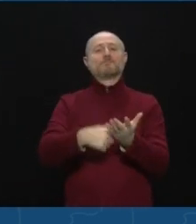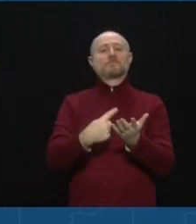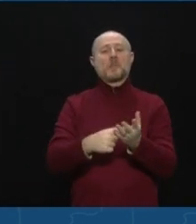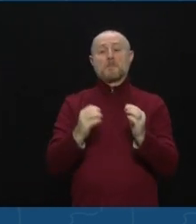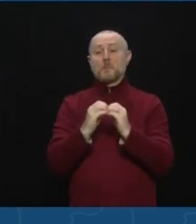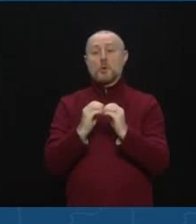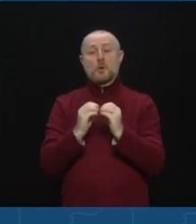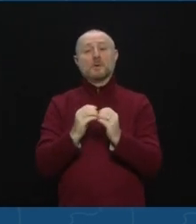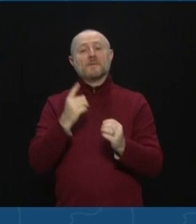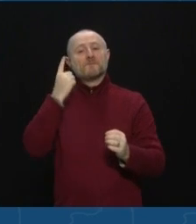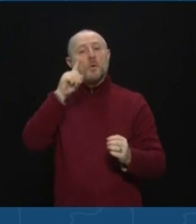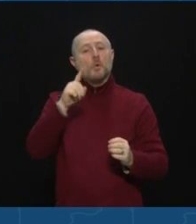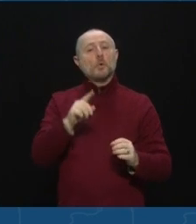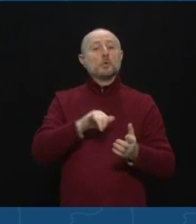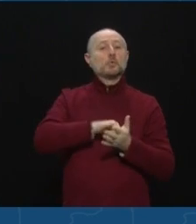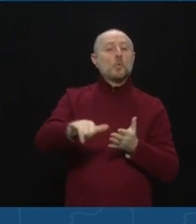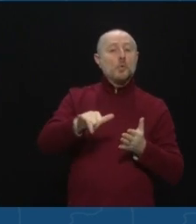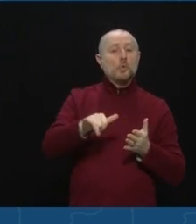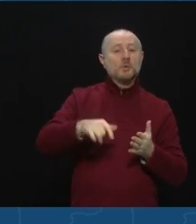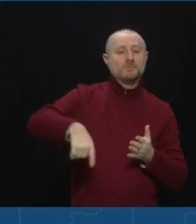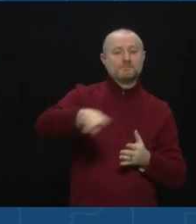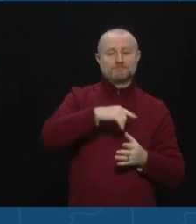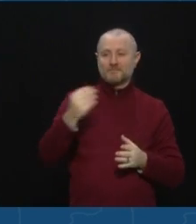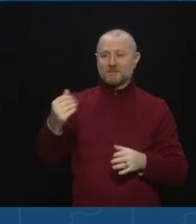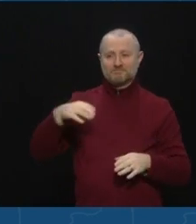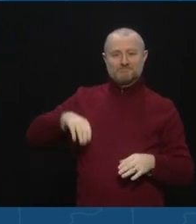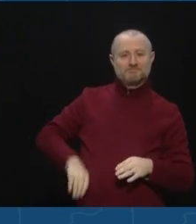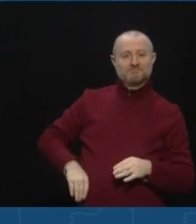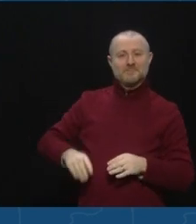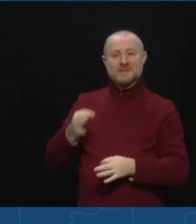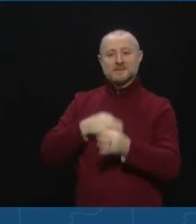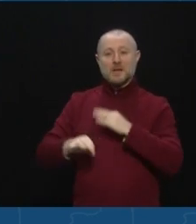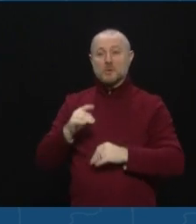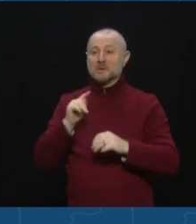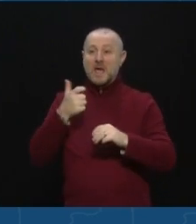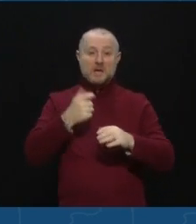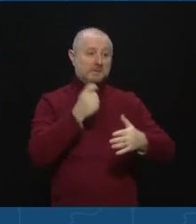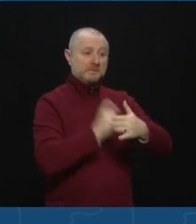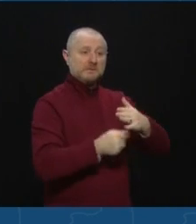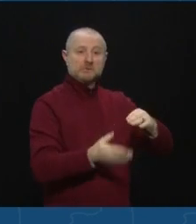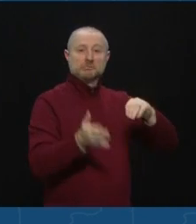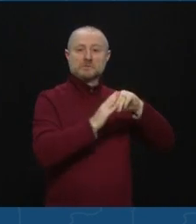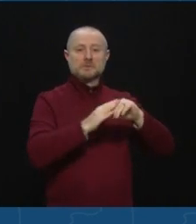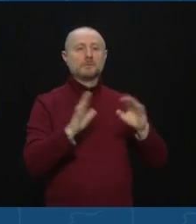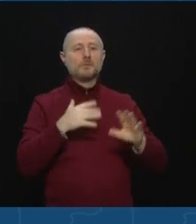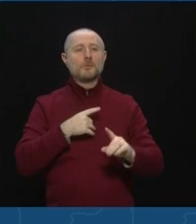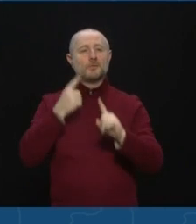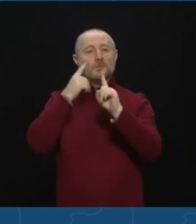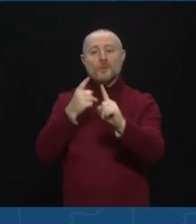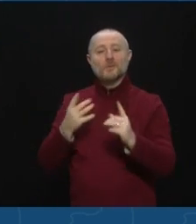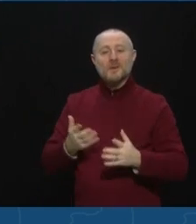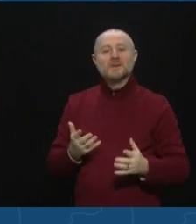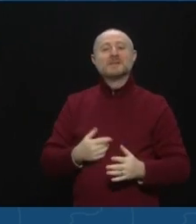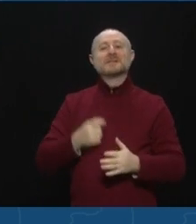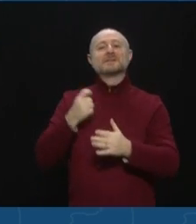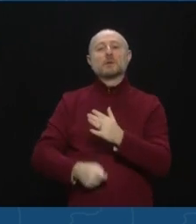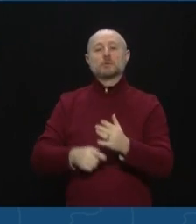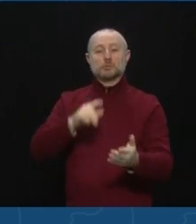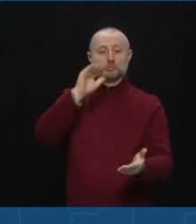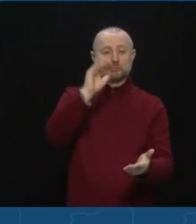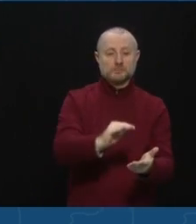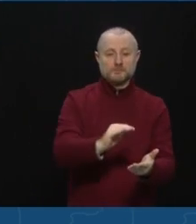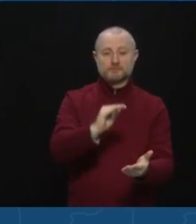people's pockets. Rather than raise taxes, this is about tax relief, accelerating a $1.2